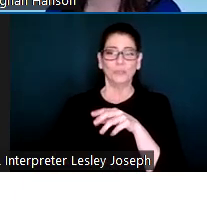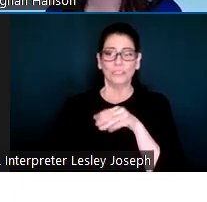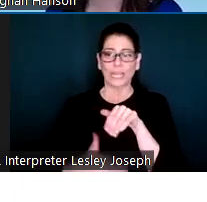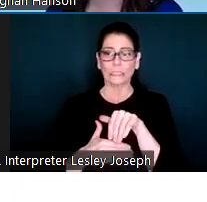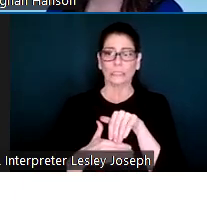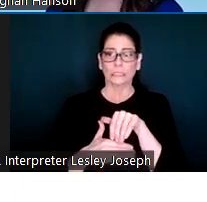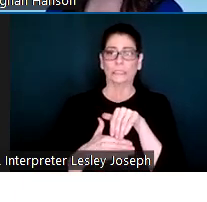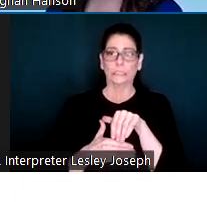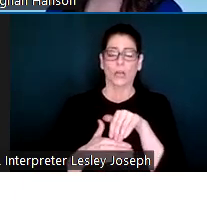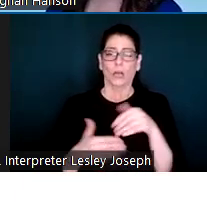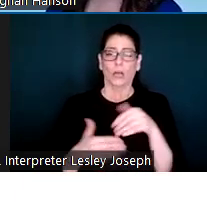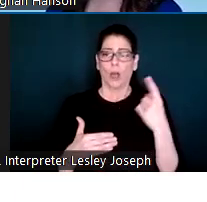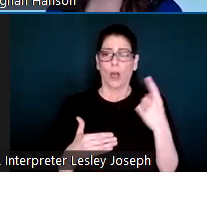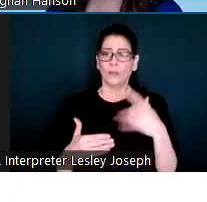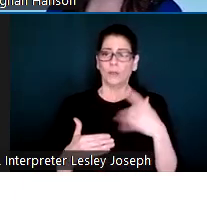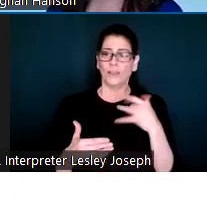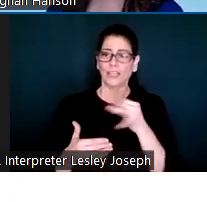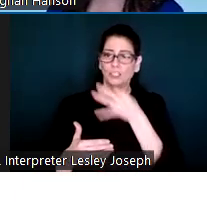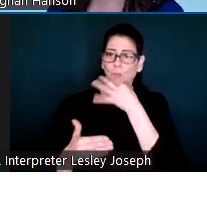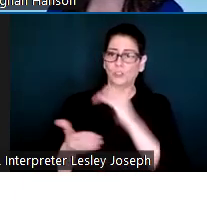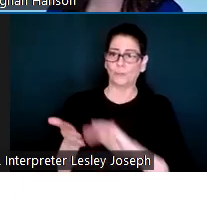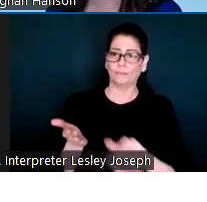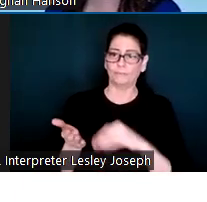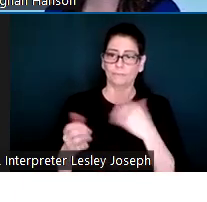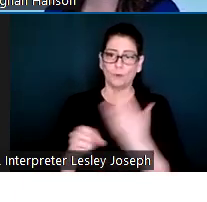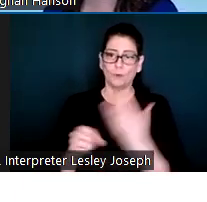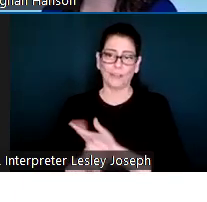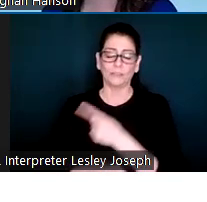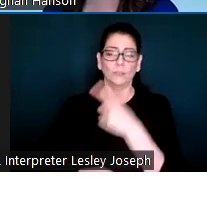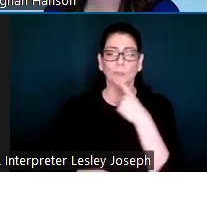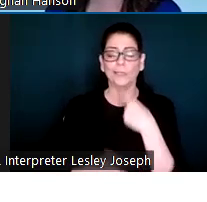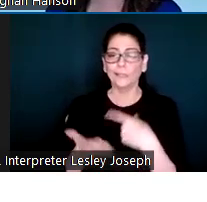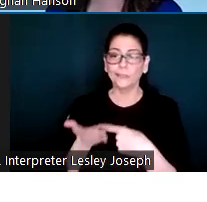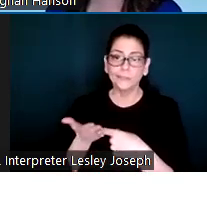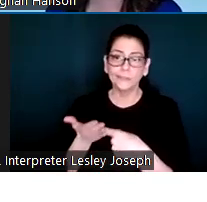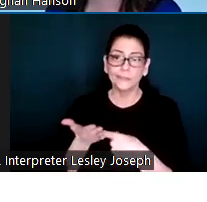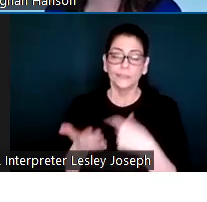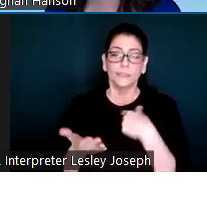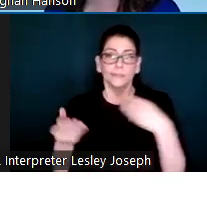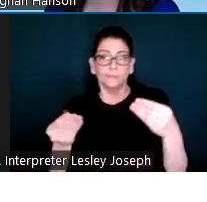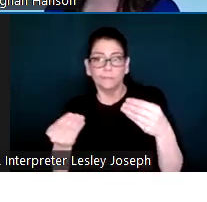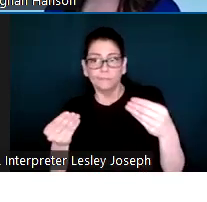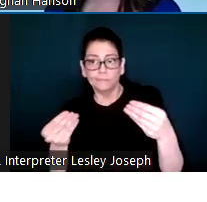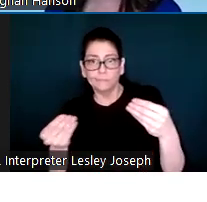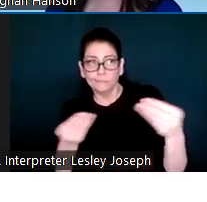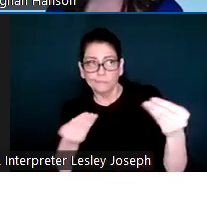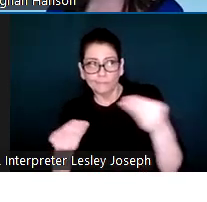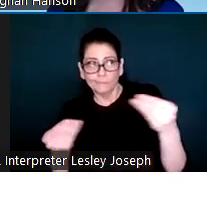going to lose her job. So we spent a lot of time navigating conversations between her and her supervisor's performance